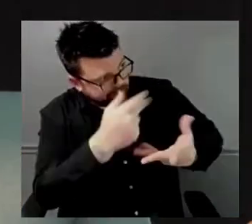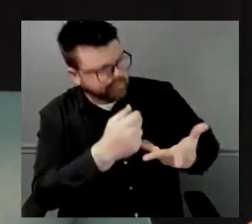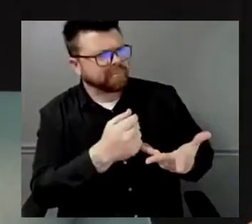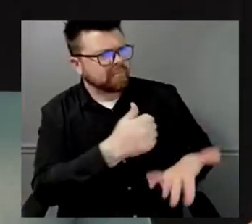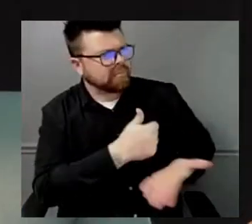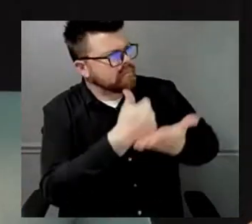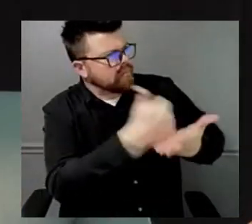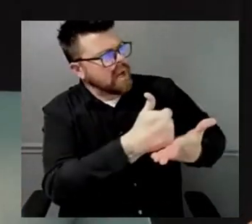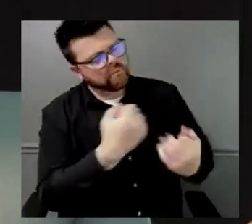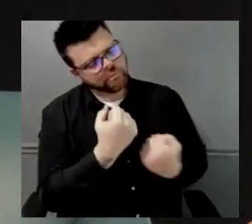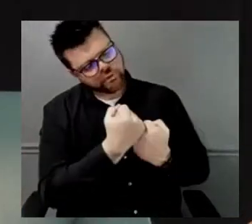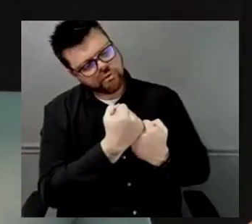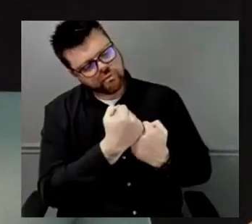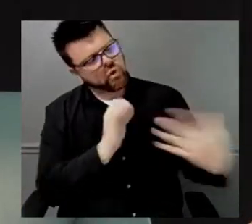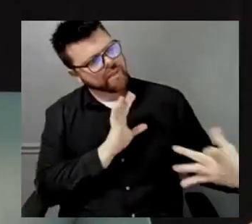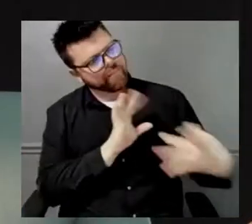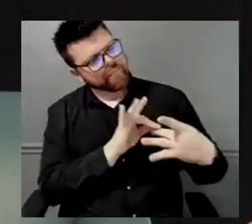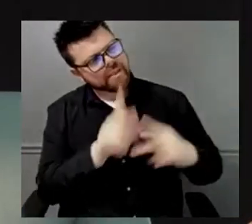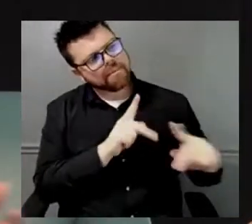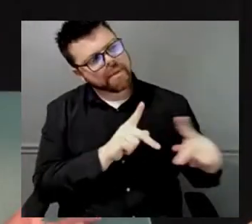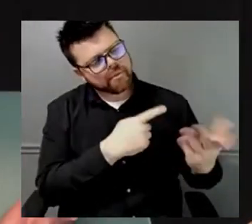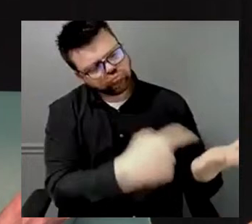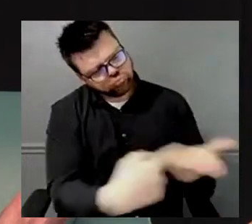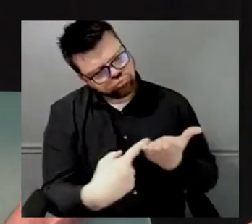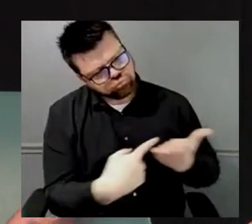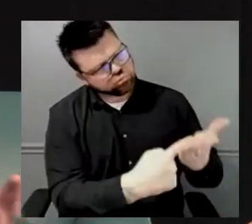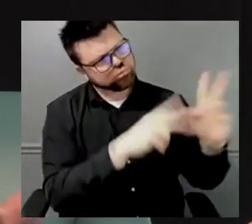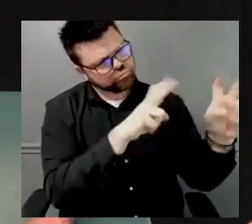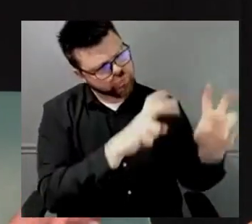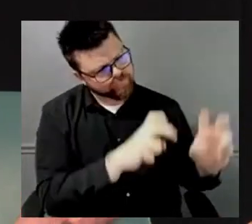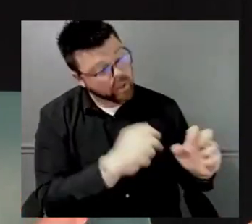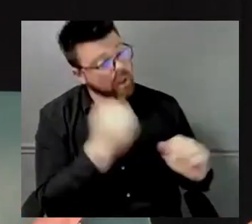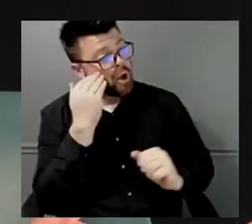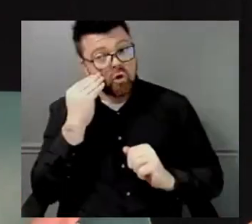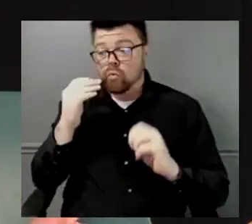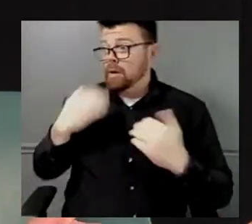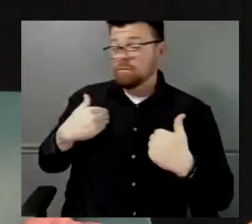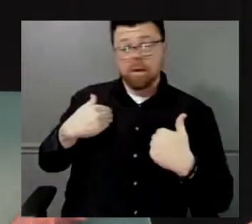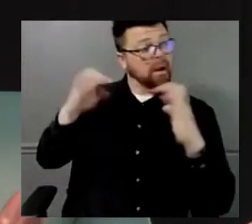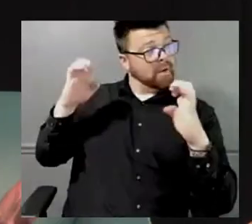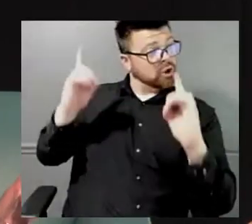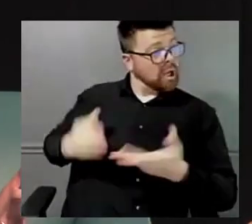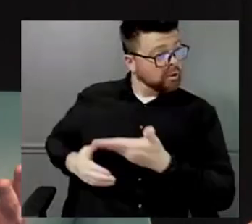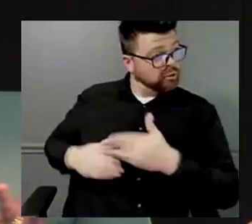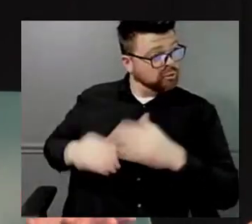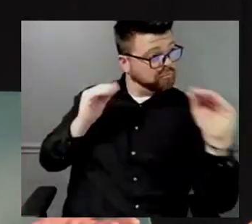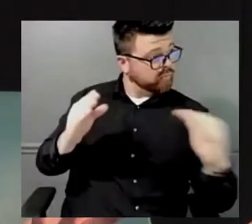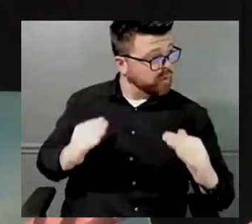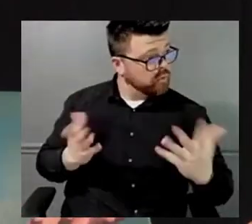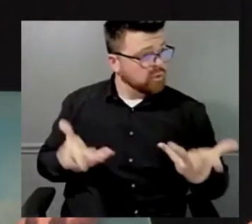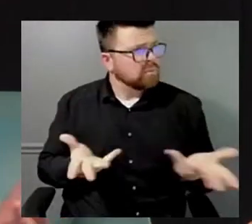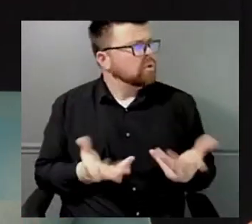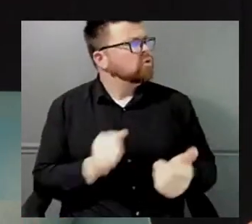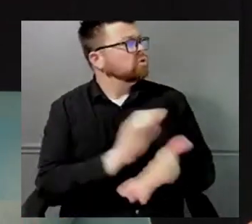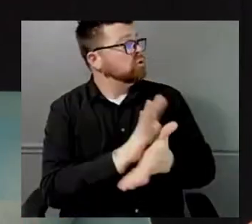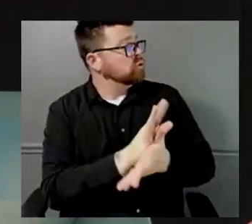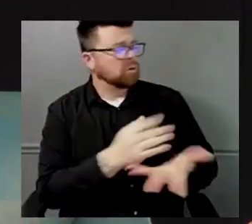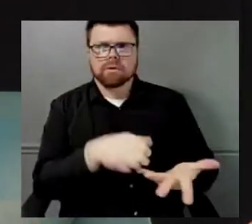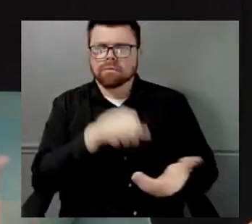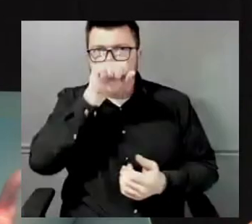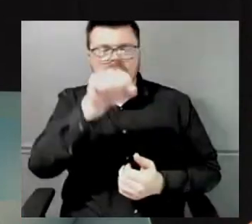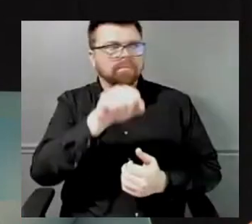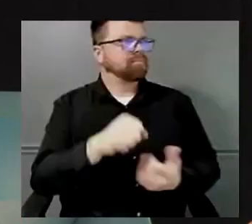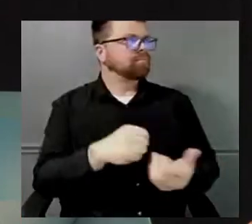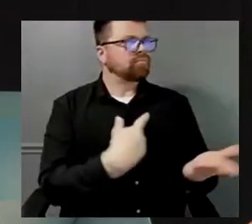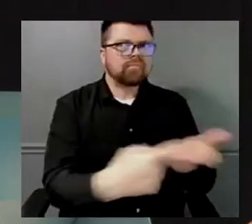and engages people in those conversations. I know there are educators present, I think, in our schools. I love talking to schools.